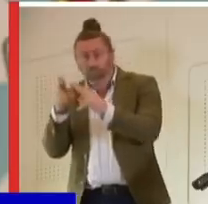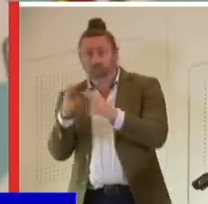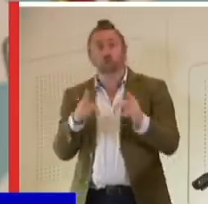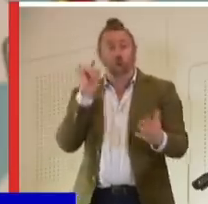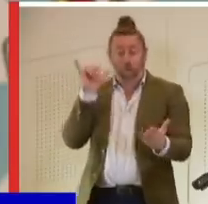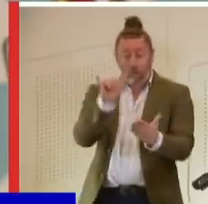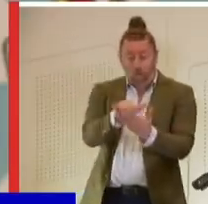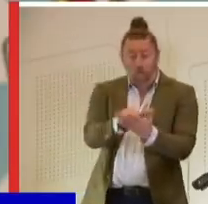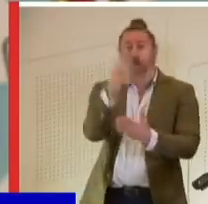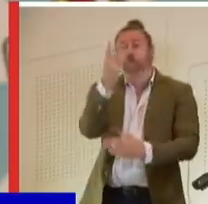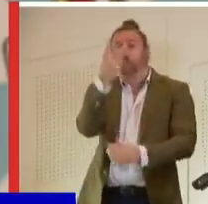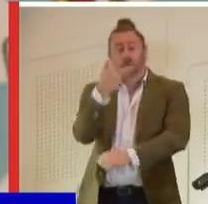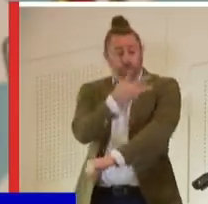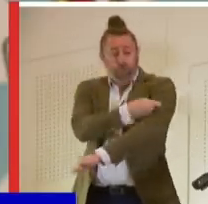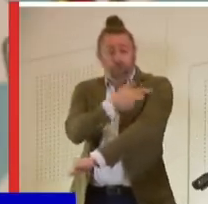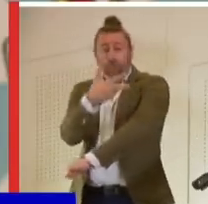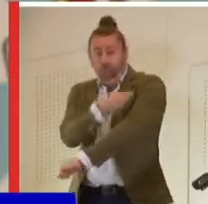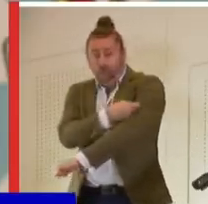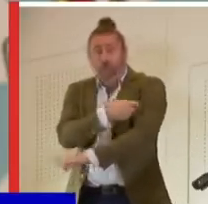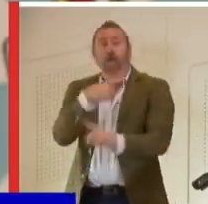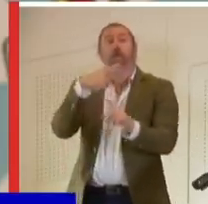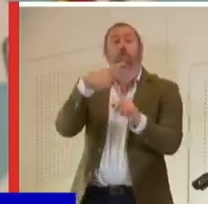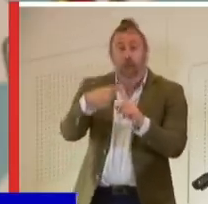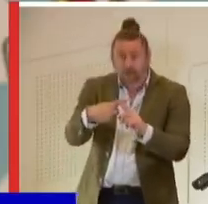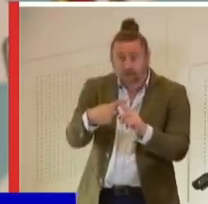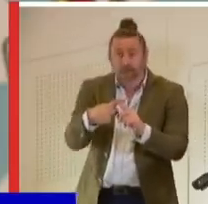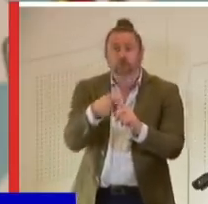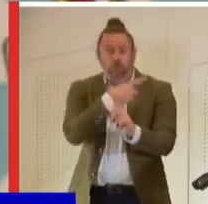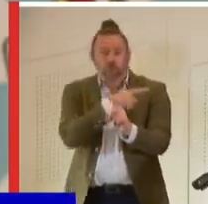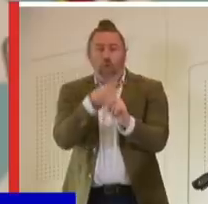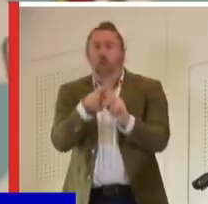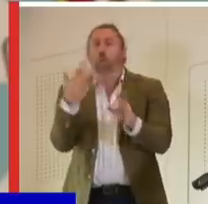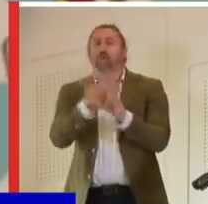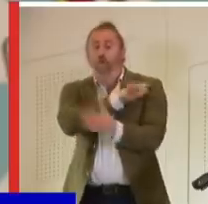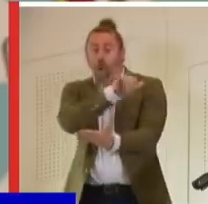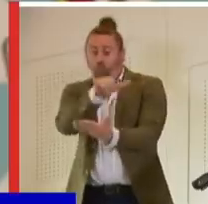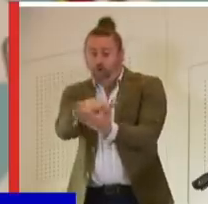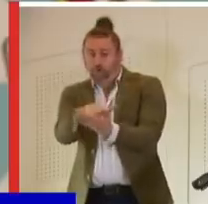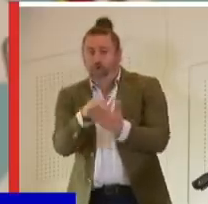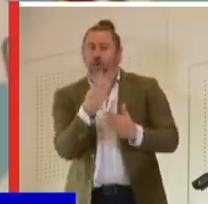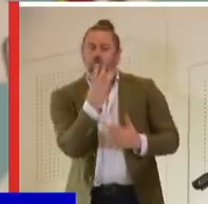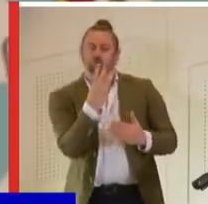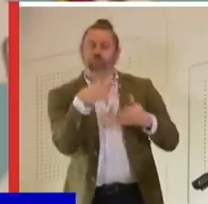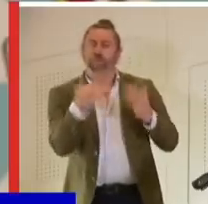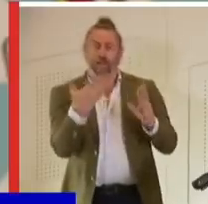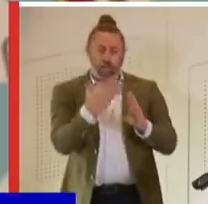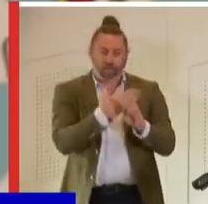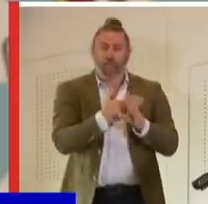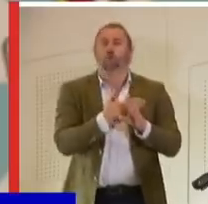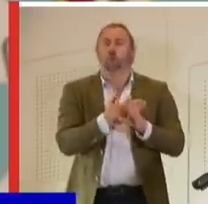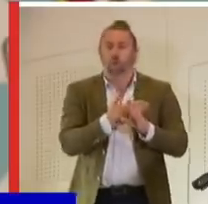arrive by air and have a negative COVID test in the previous 72 hours, and you'll have to undertake